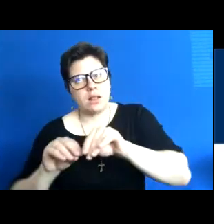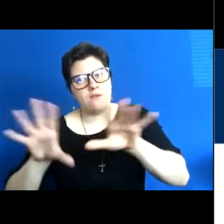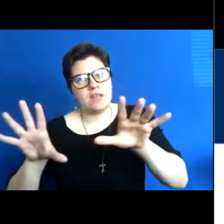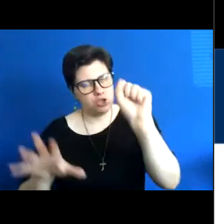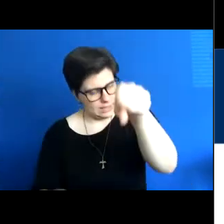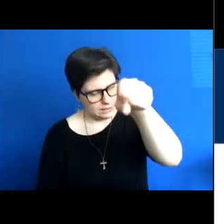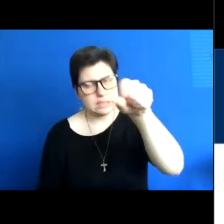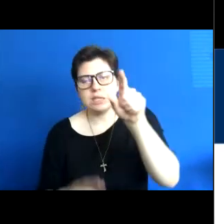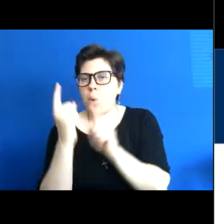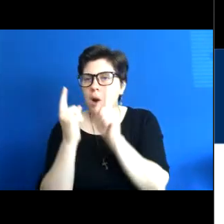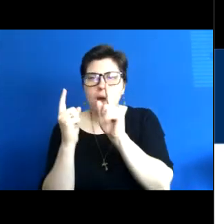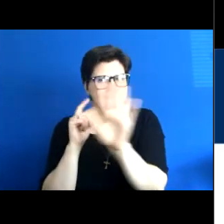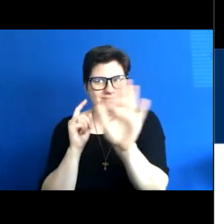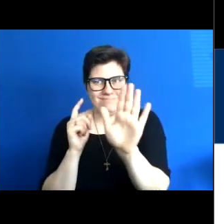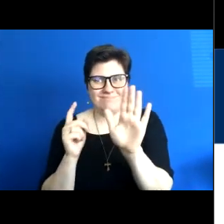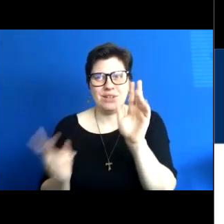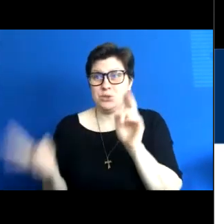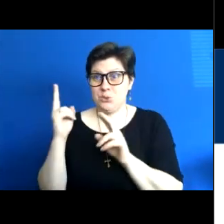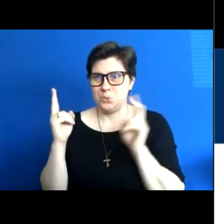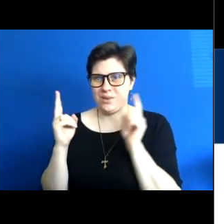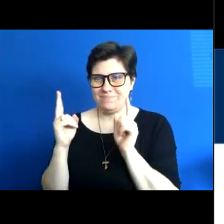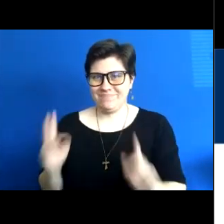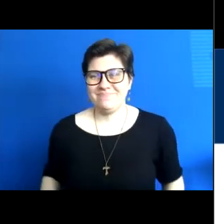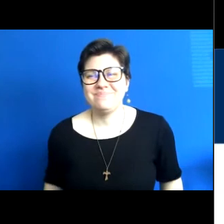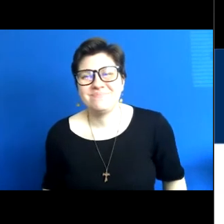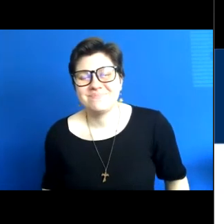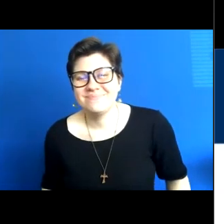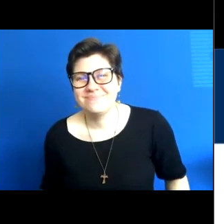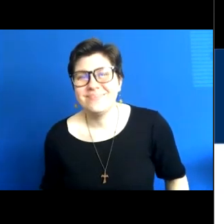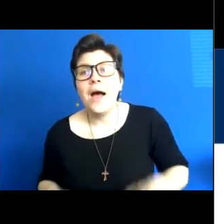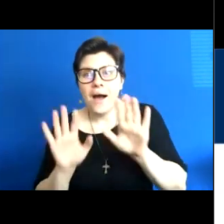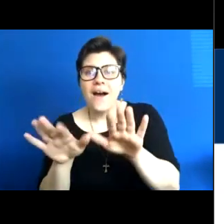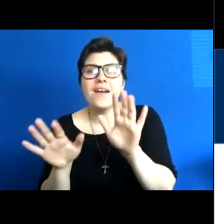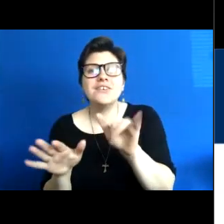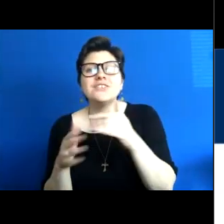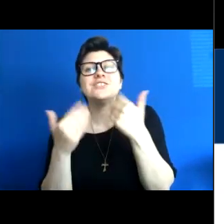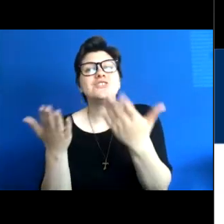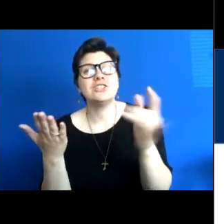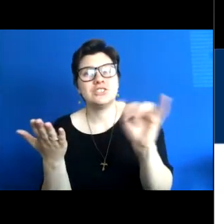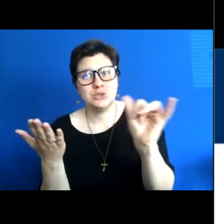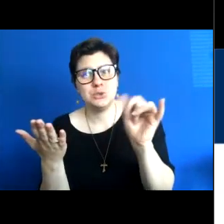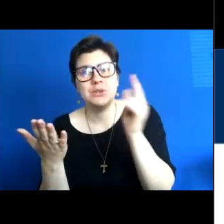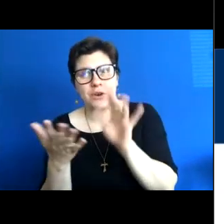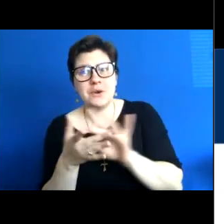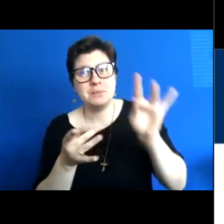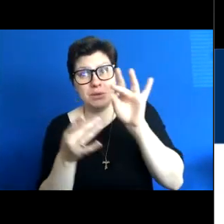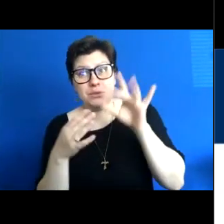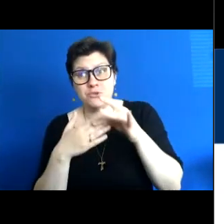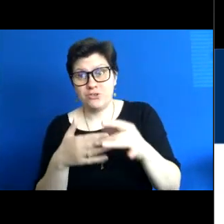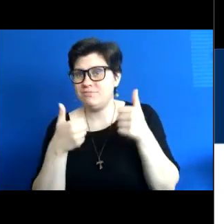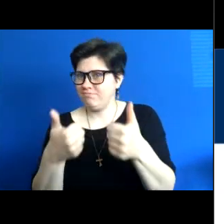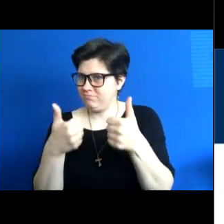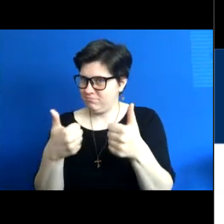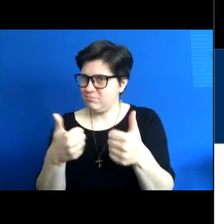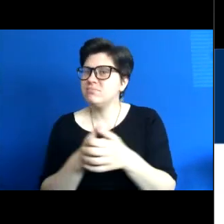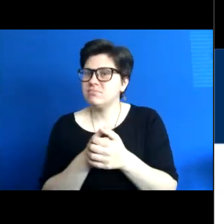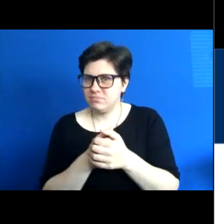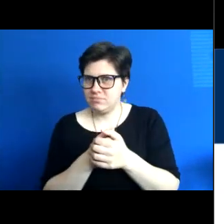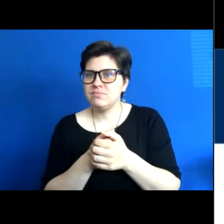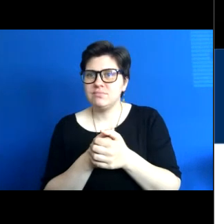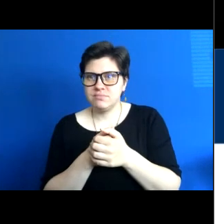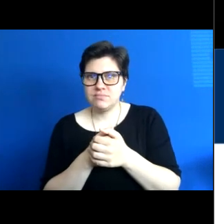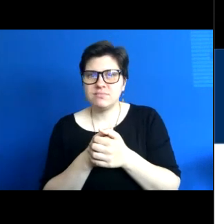one-on-one. Yes, thank you for that. Oh, and thank you for your suggestion here for spiritual direction, because I